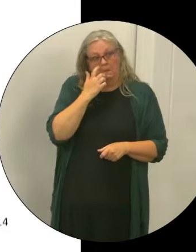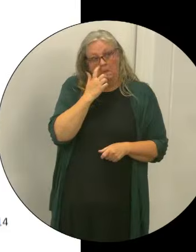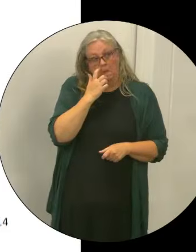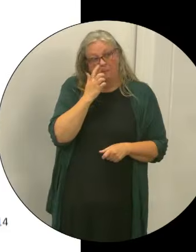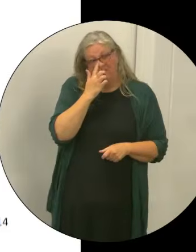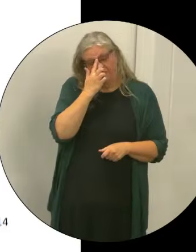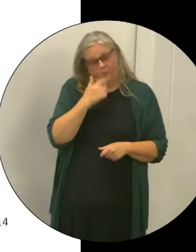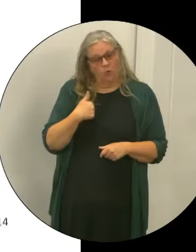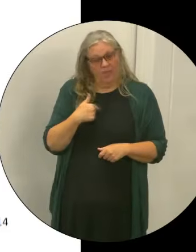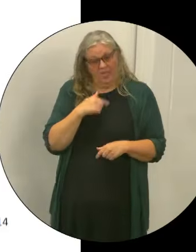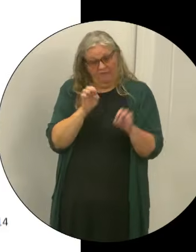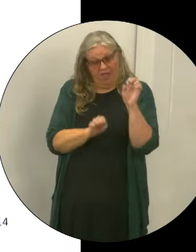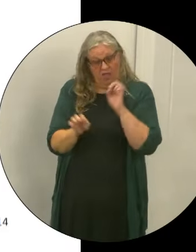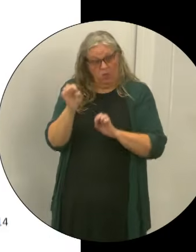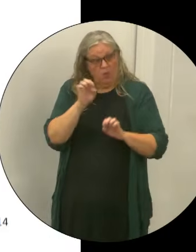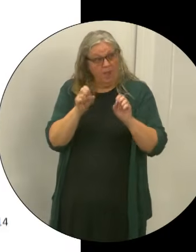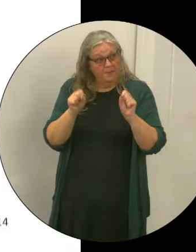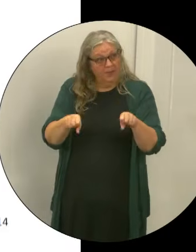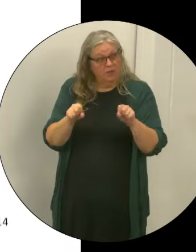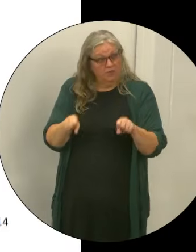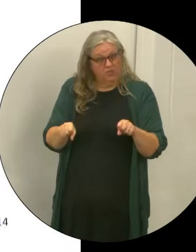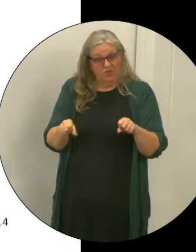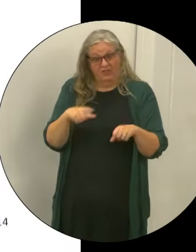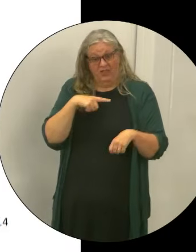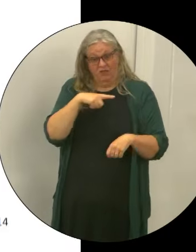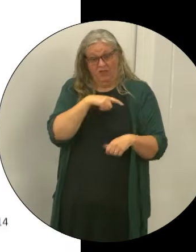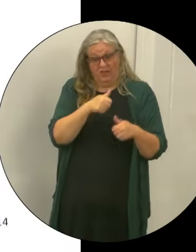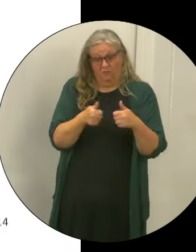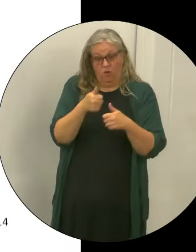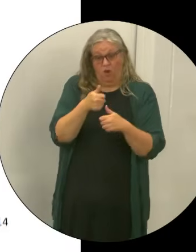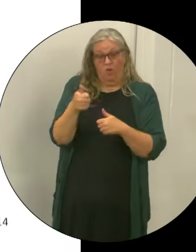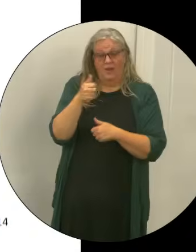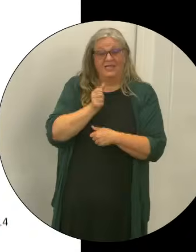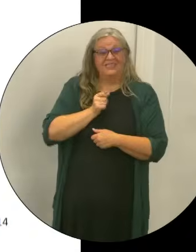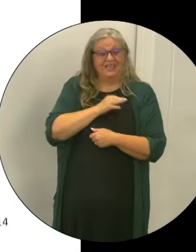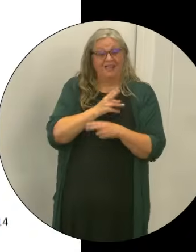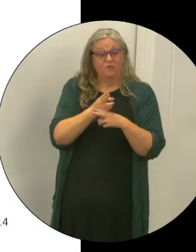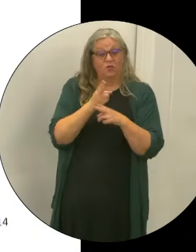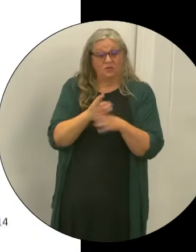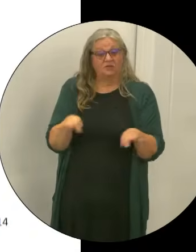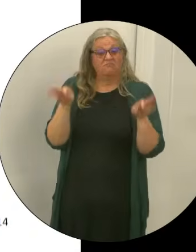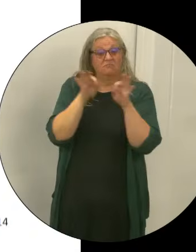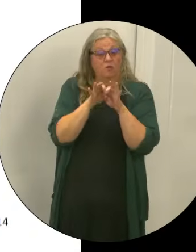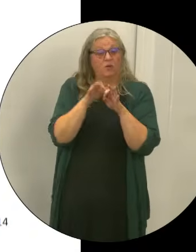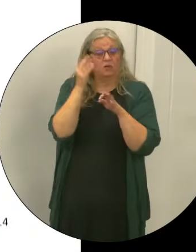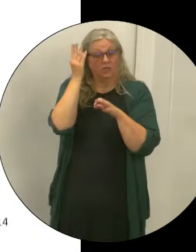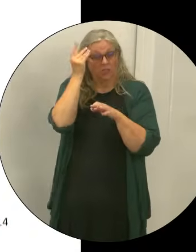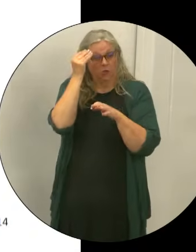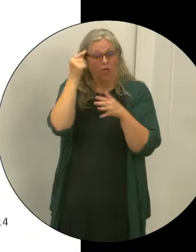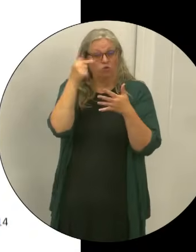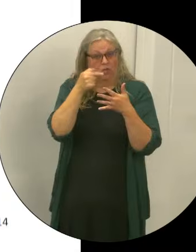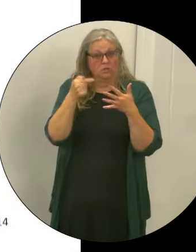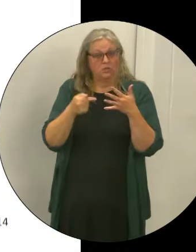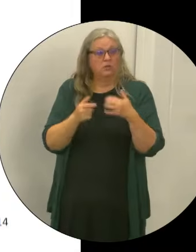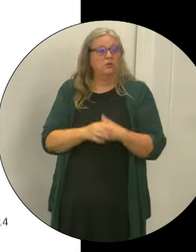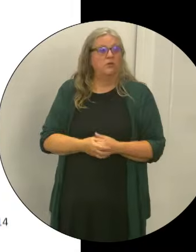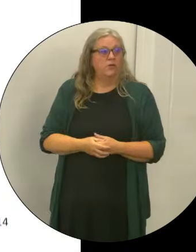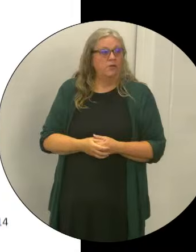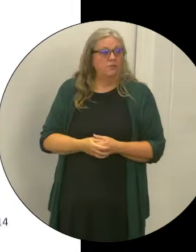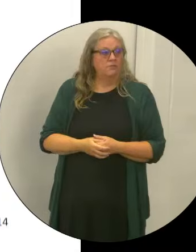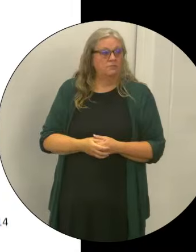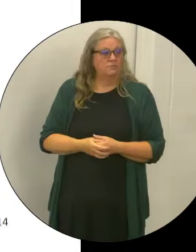As we evaluate these potential legislative priorities, staff uses several key considerations. First and foremost are